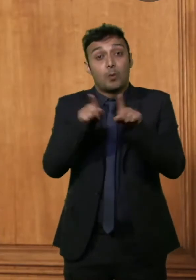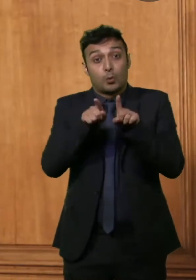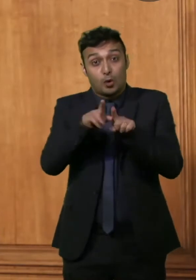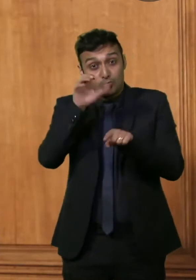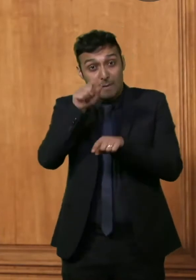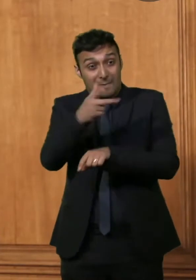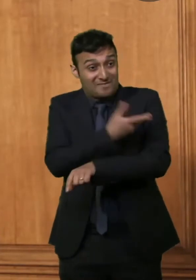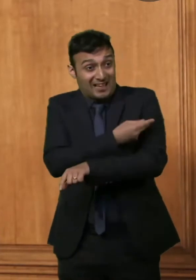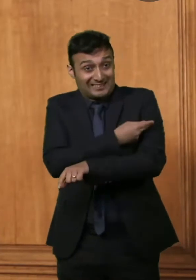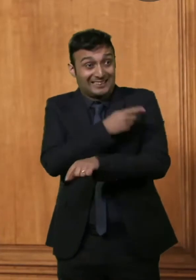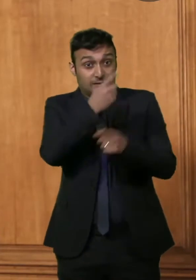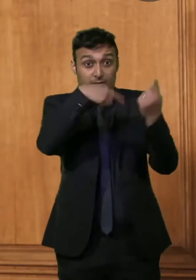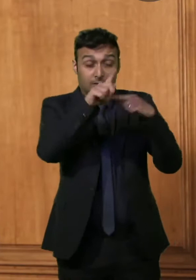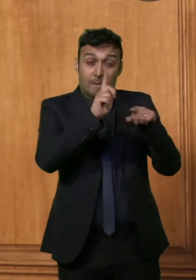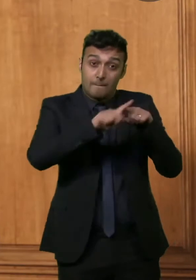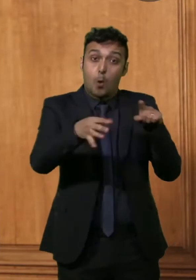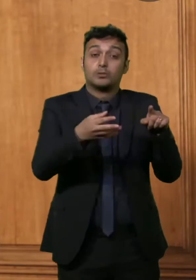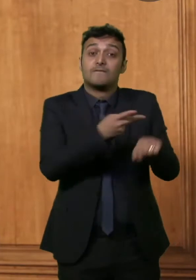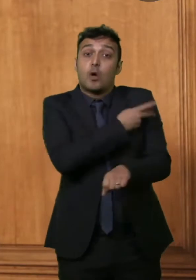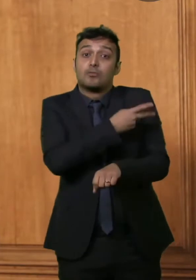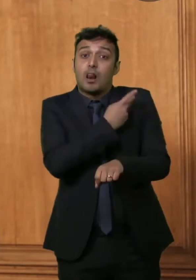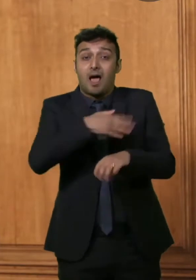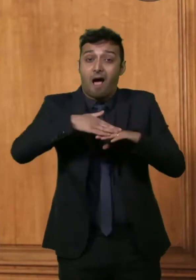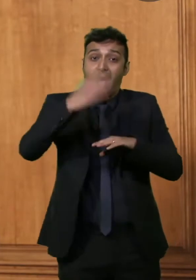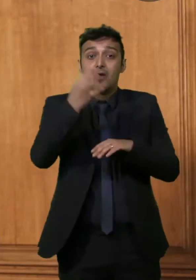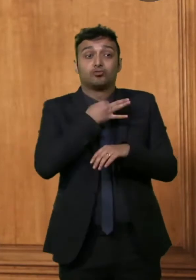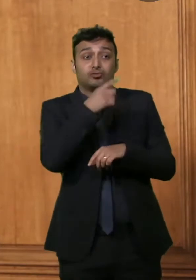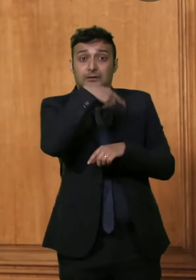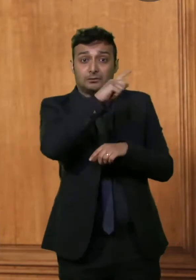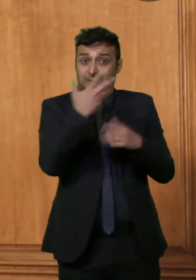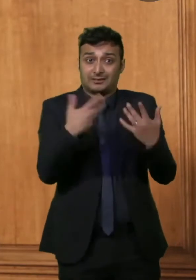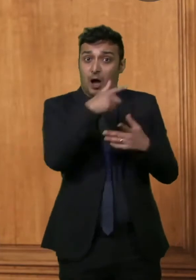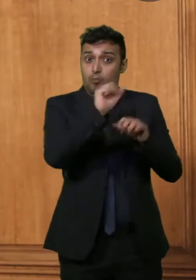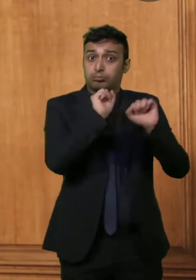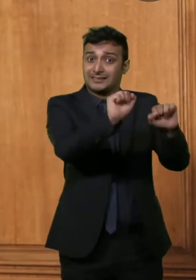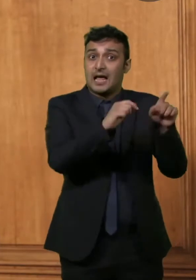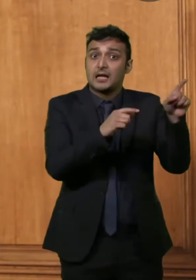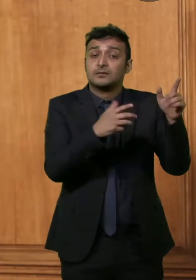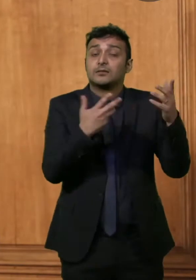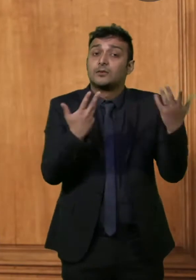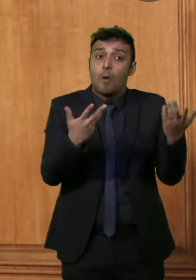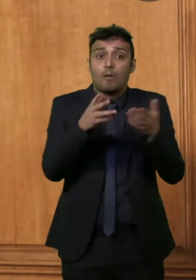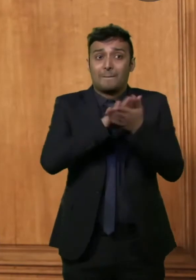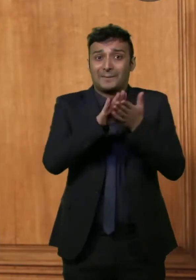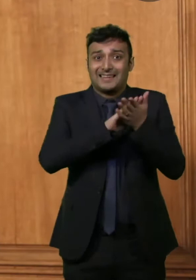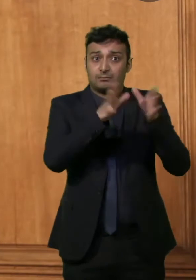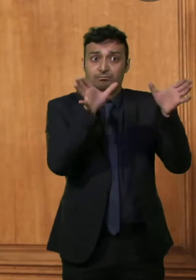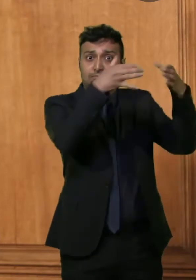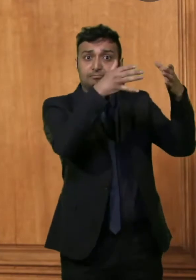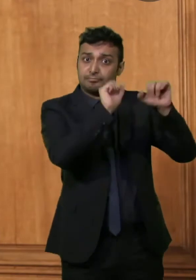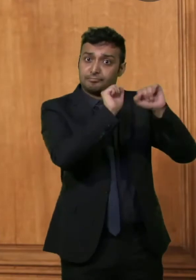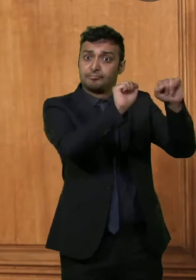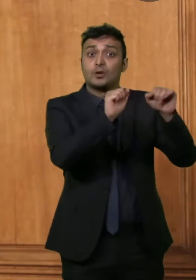down the age groups and into those with underlying health conditions. And so the impact on our hospitals going forward is likely to be significantly